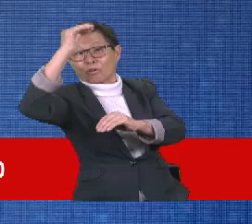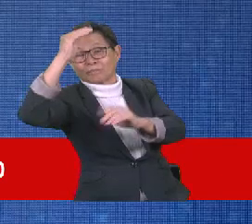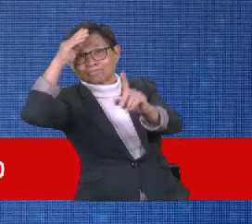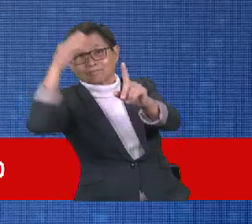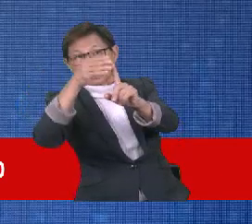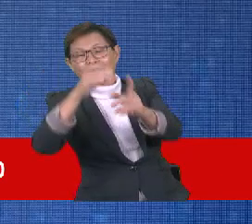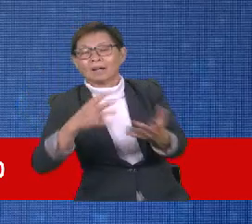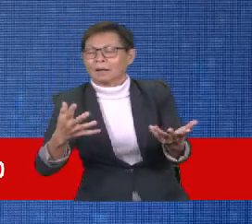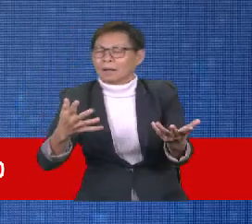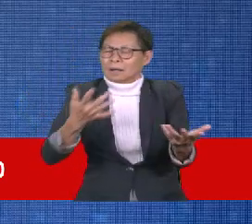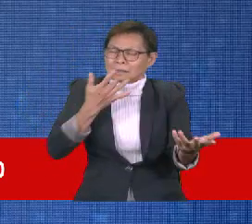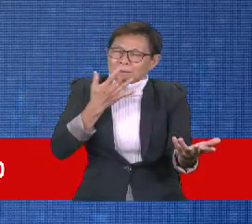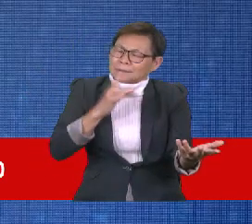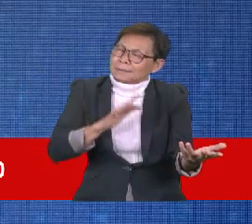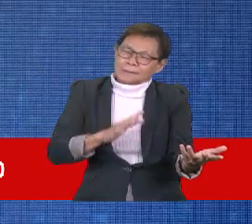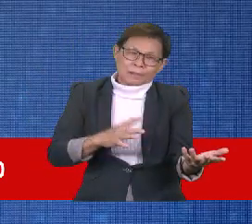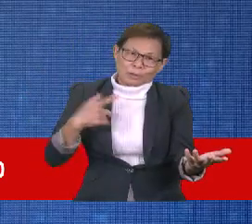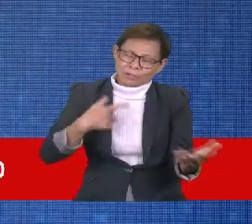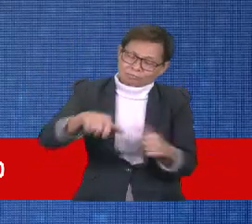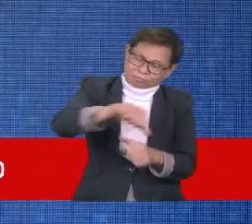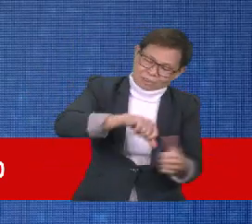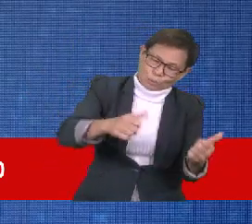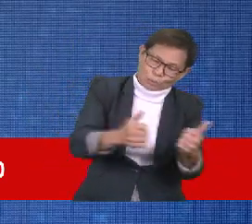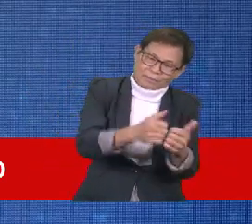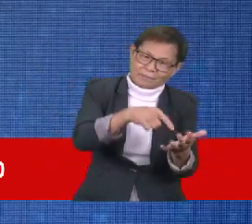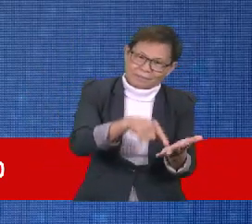Unfortunately, we have to deal with this